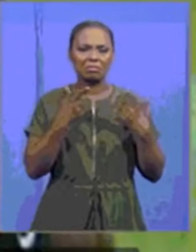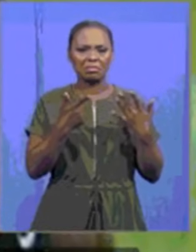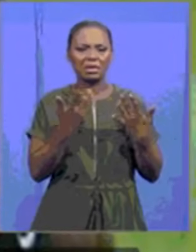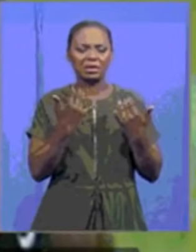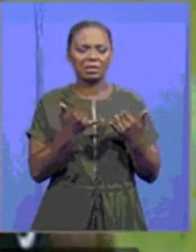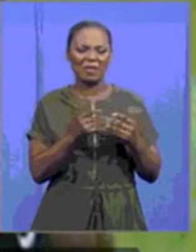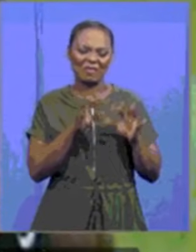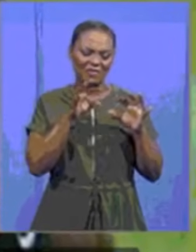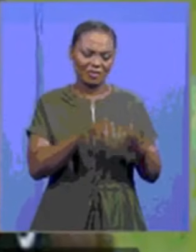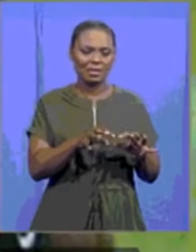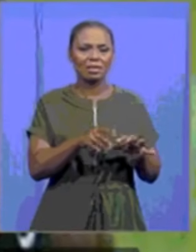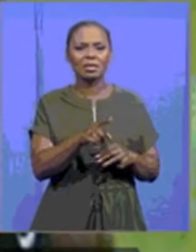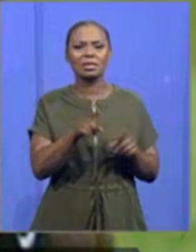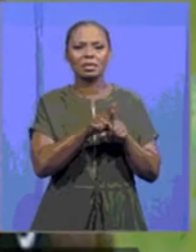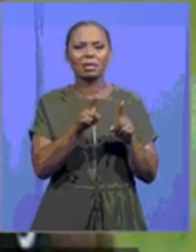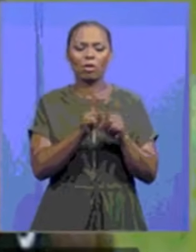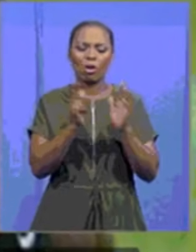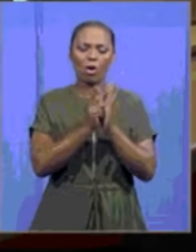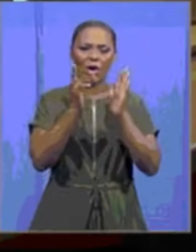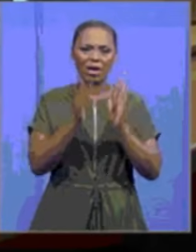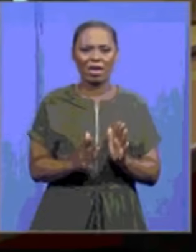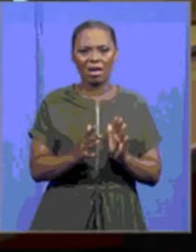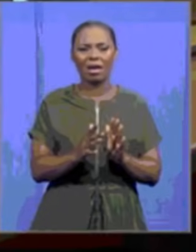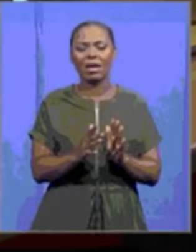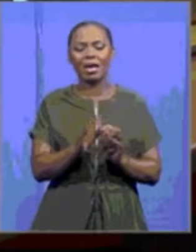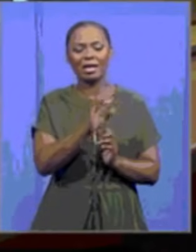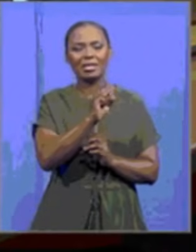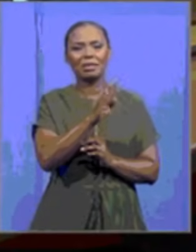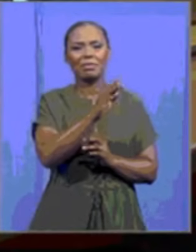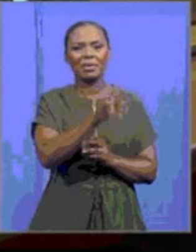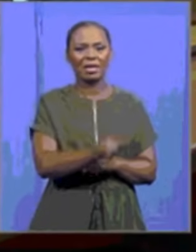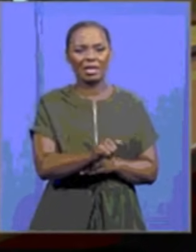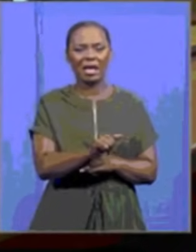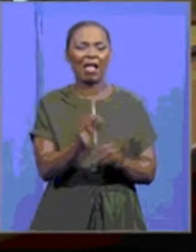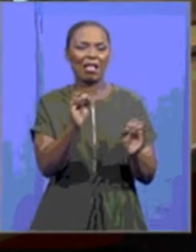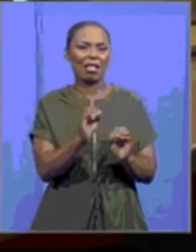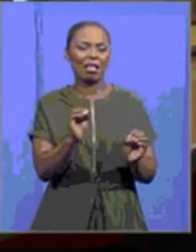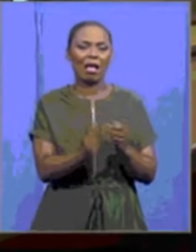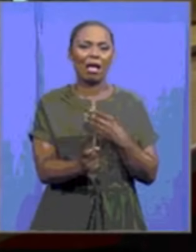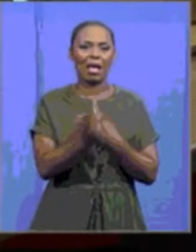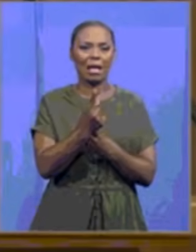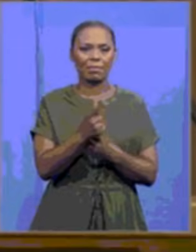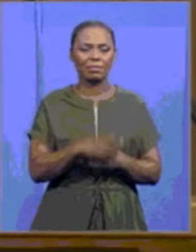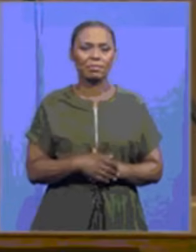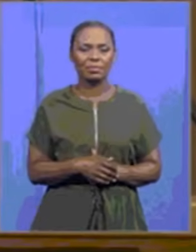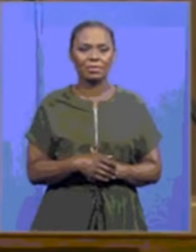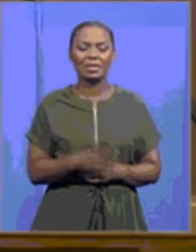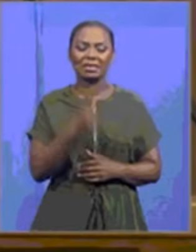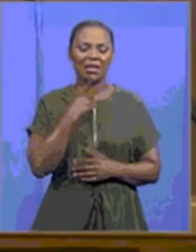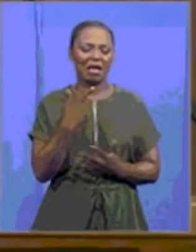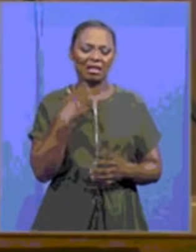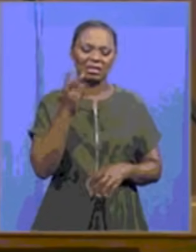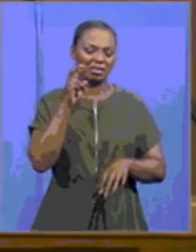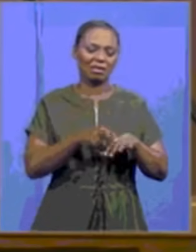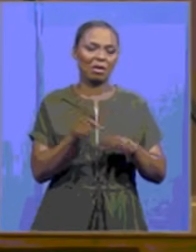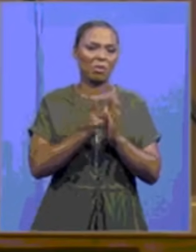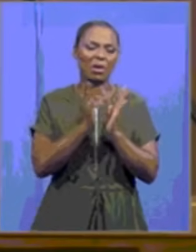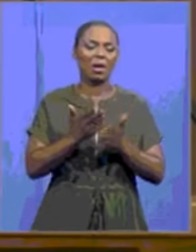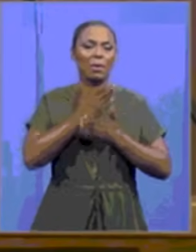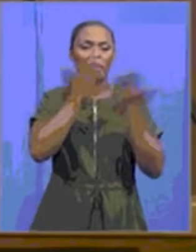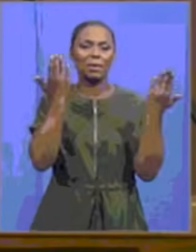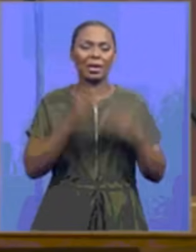akaretšwa le tokelo ya go ba le moemedi wa molao go Sibiya a bontšhago gore ga mohloki. Ge nako yeo e